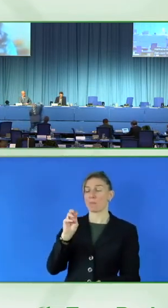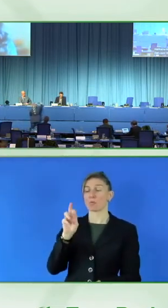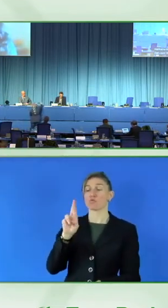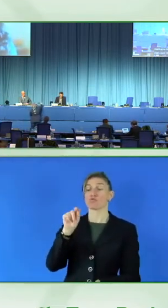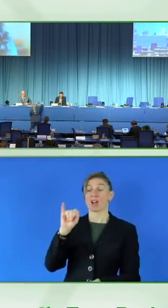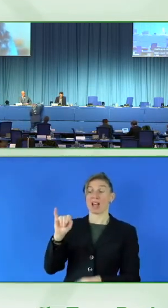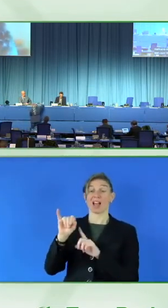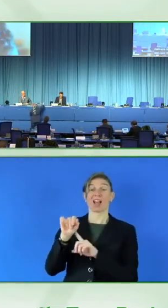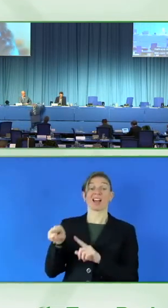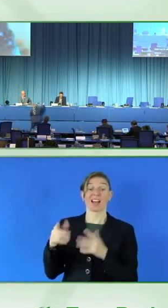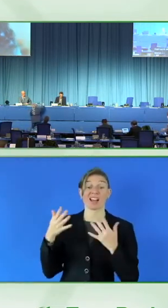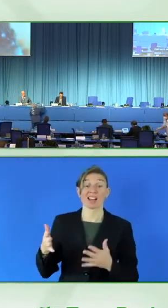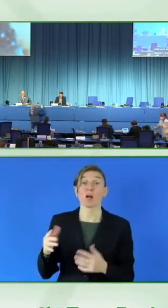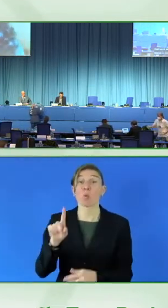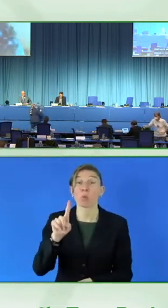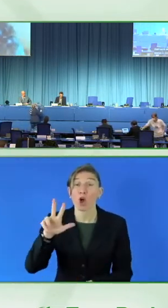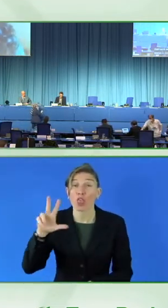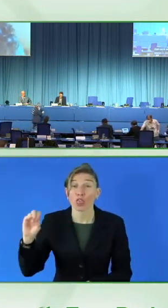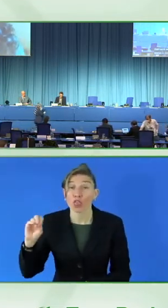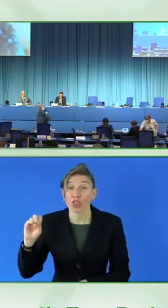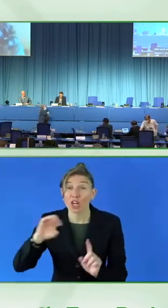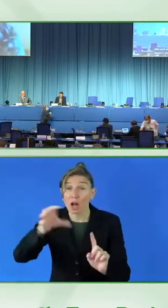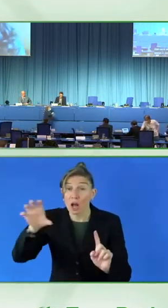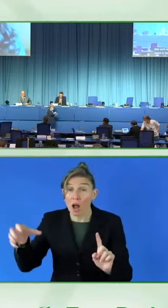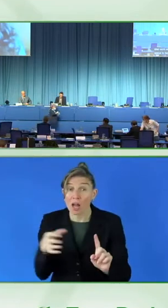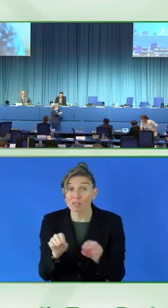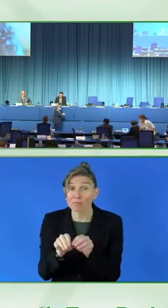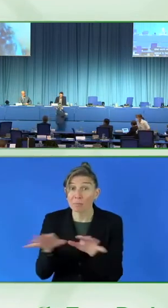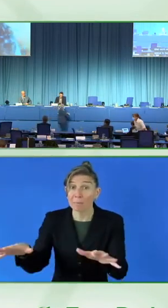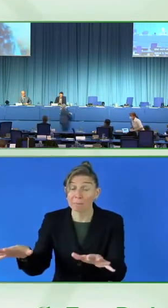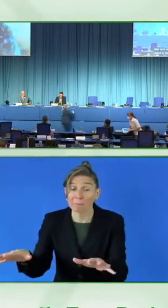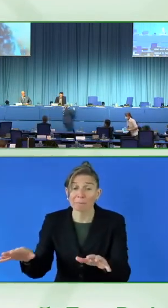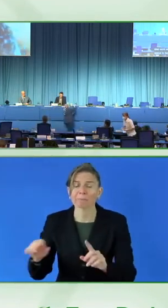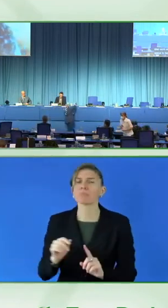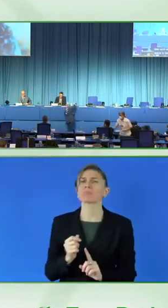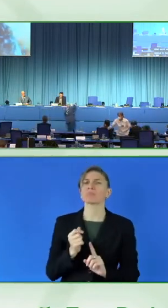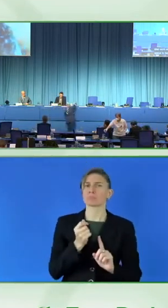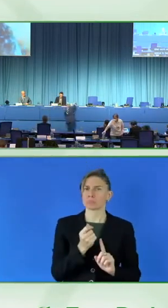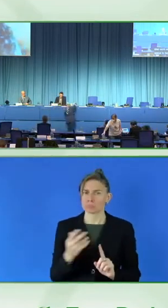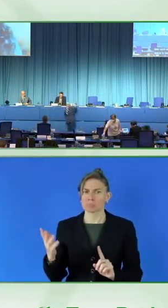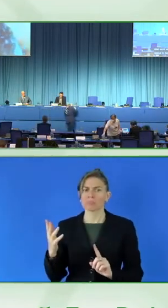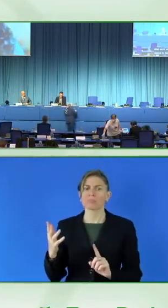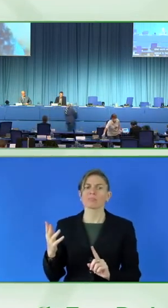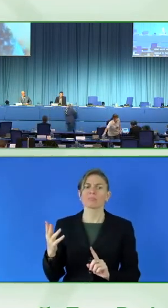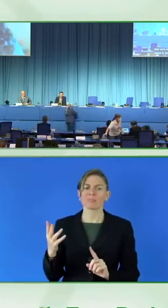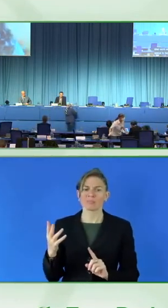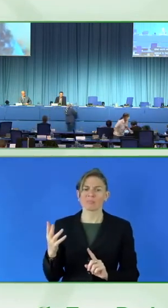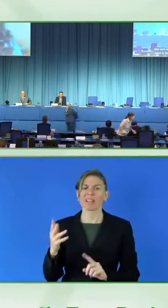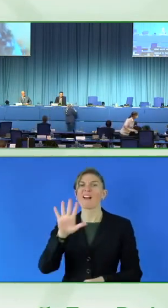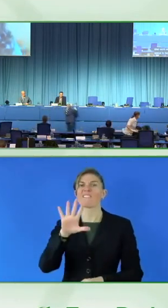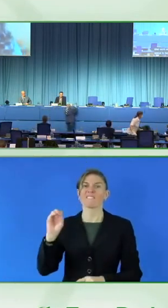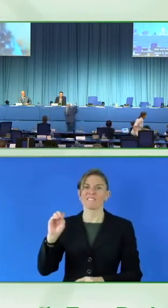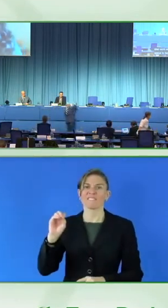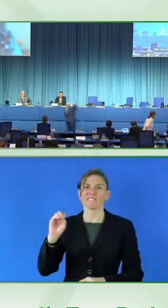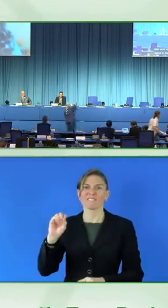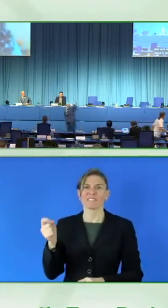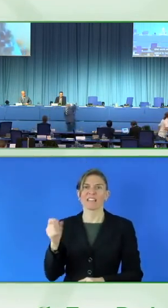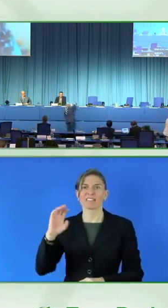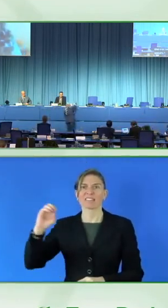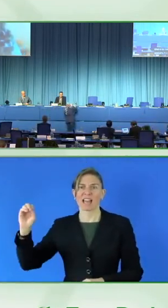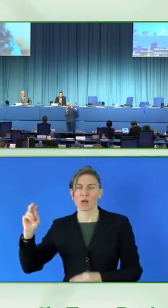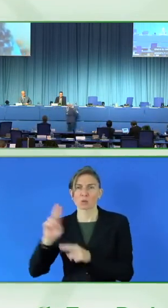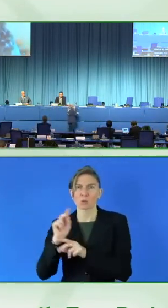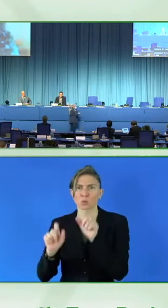130 countries. Some of our startups have crossed their 50,000 users. So I think we're just getting